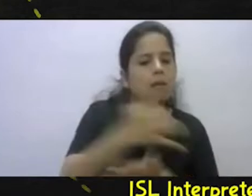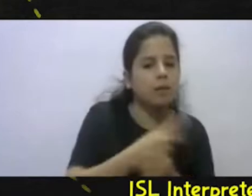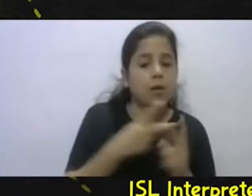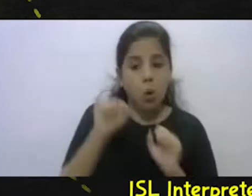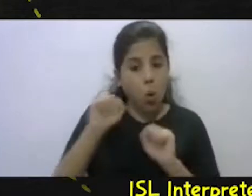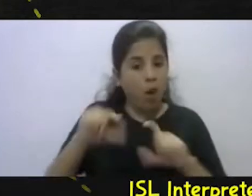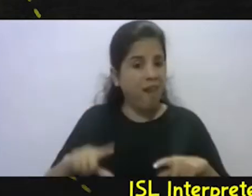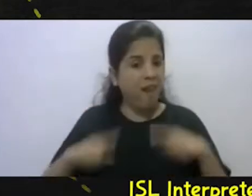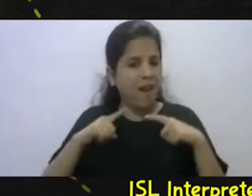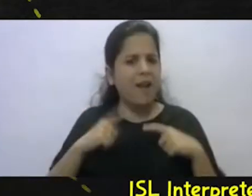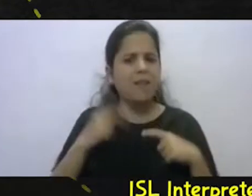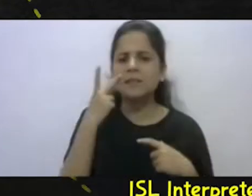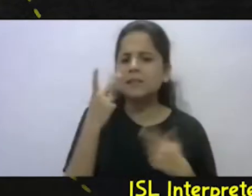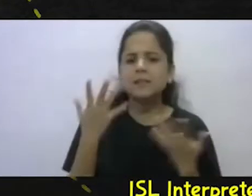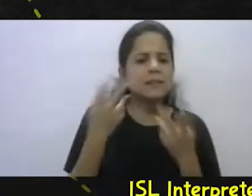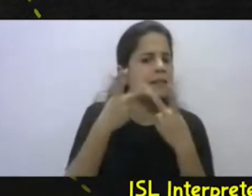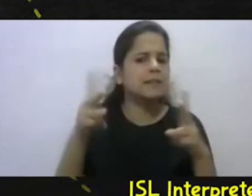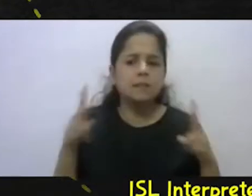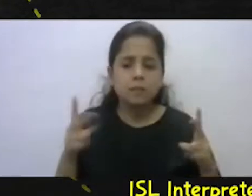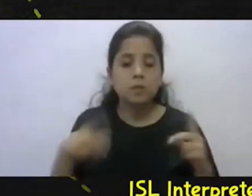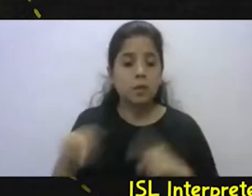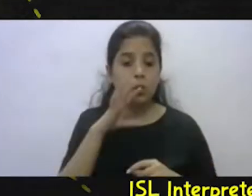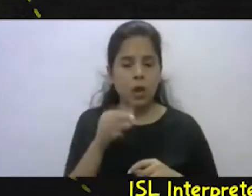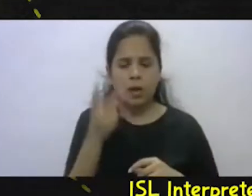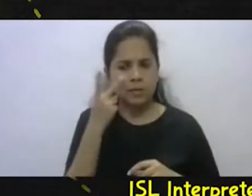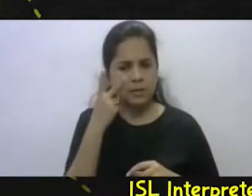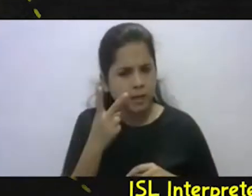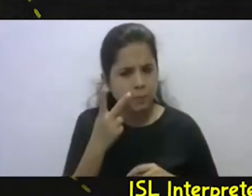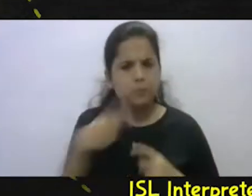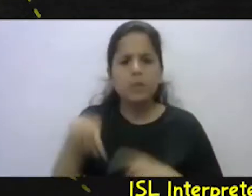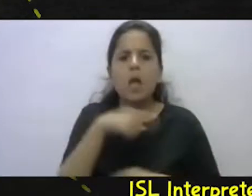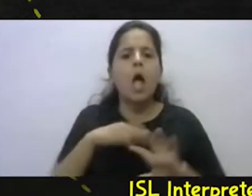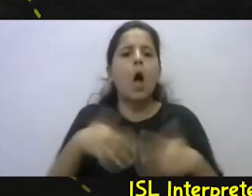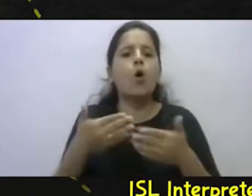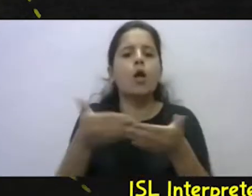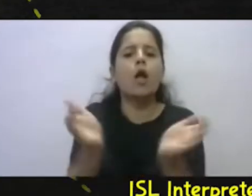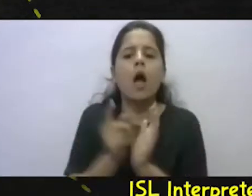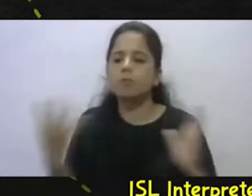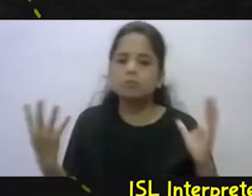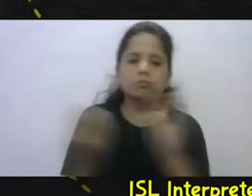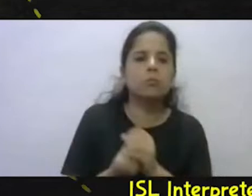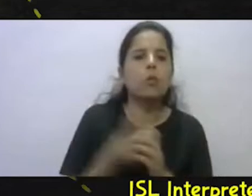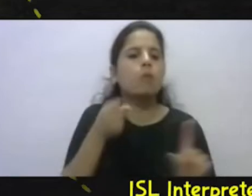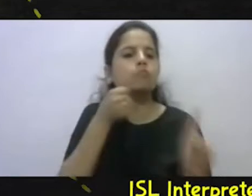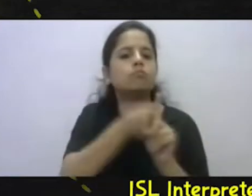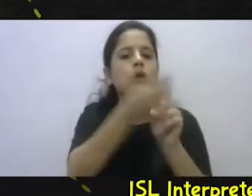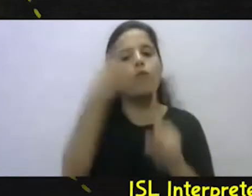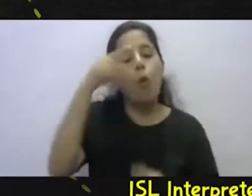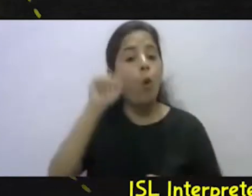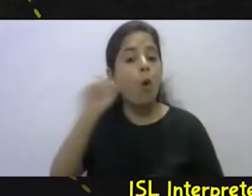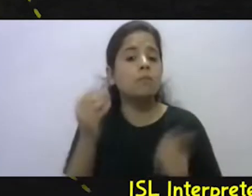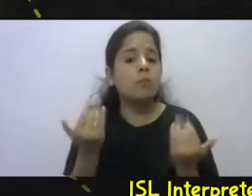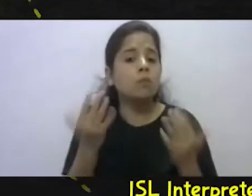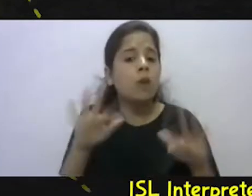own lives. So in such a landscape, how do these communities come together and advocate for themselves? How do